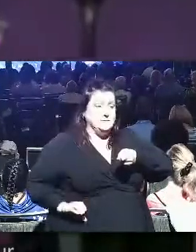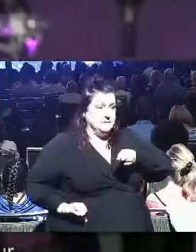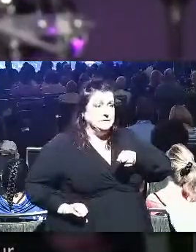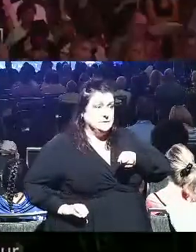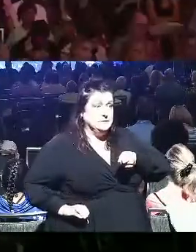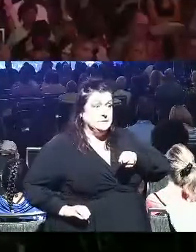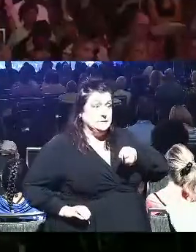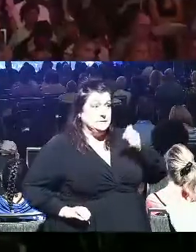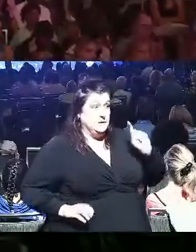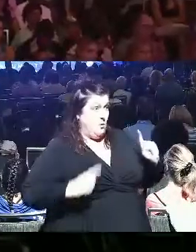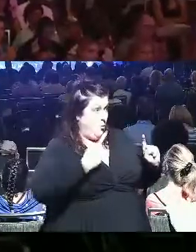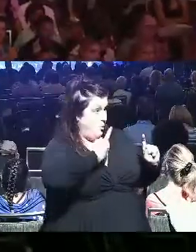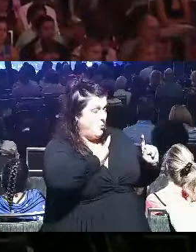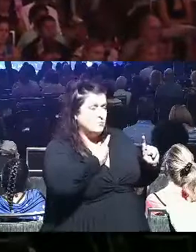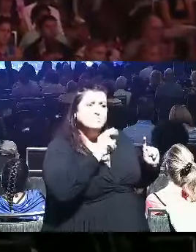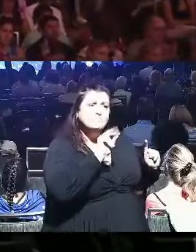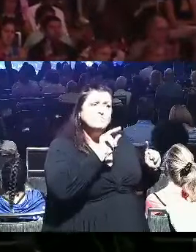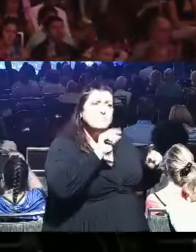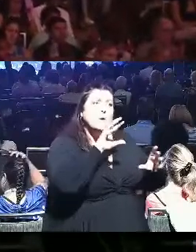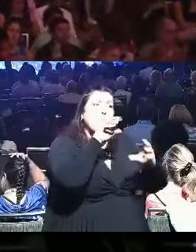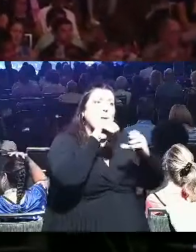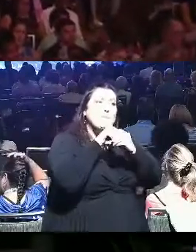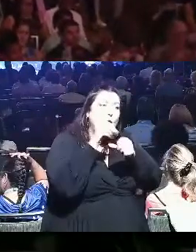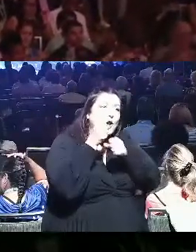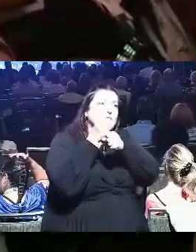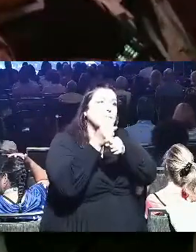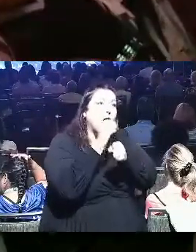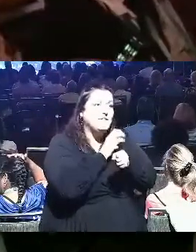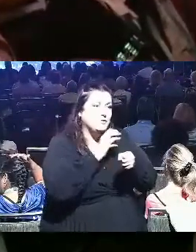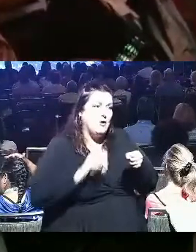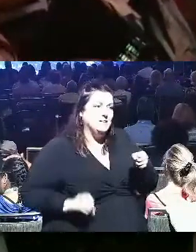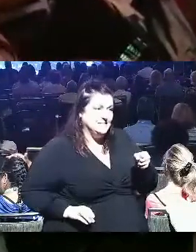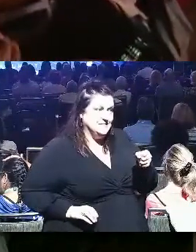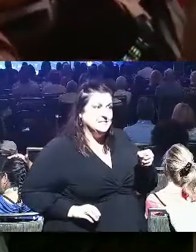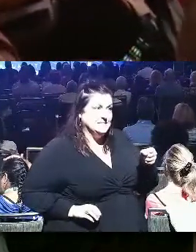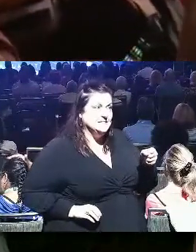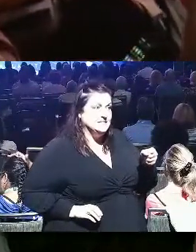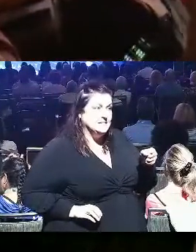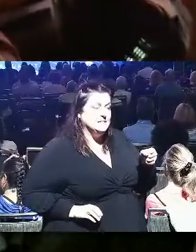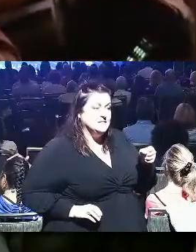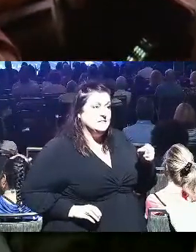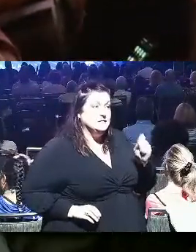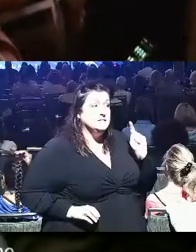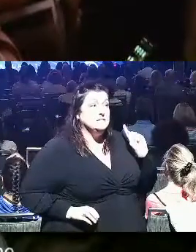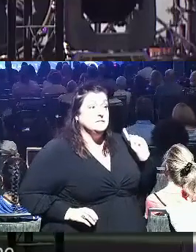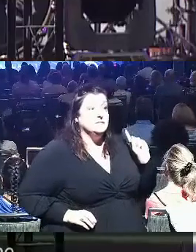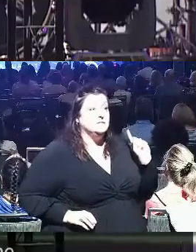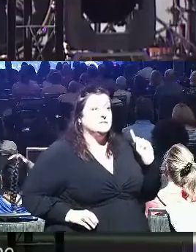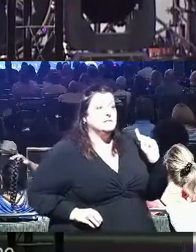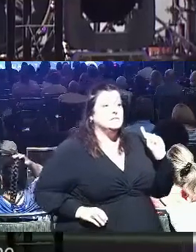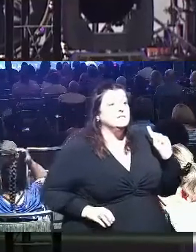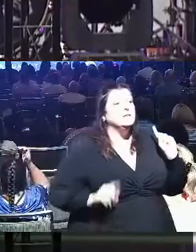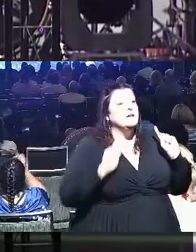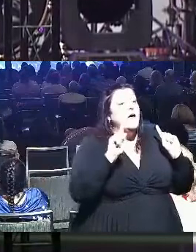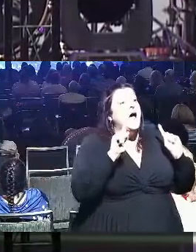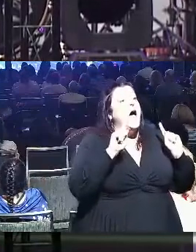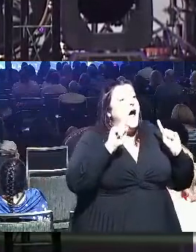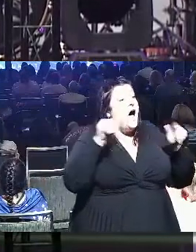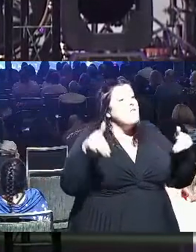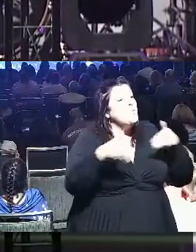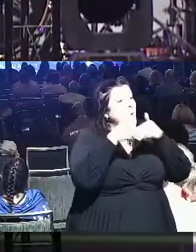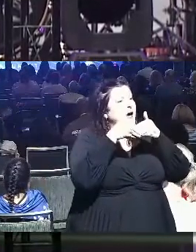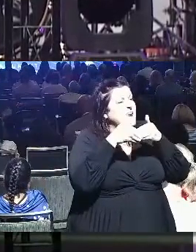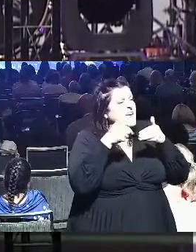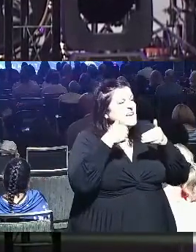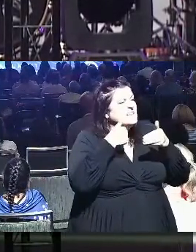only bride of Christ? No, but we're part of the bride of Christ. I've done so many weddings where that bride comes around that